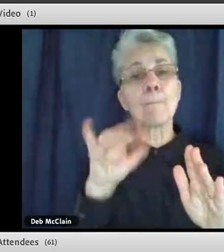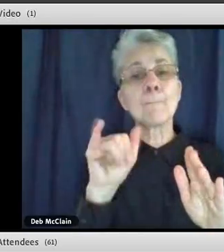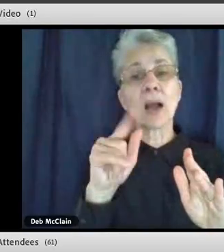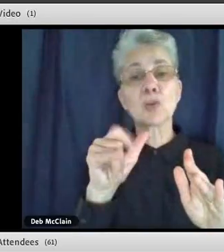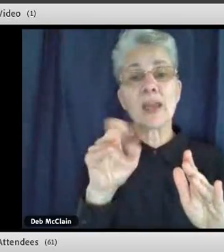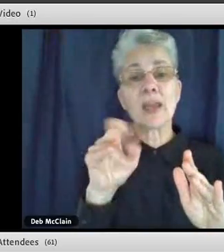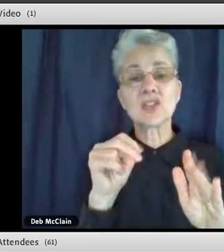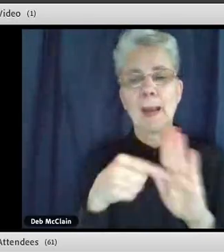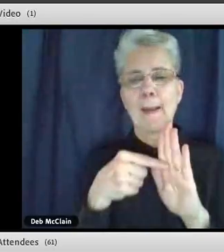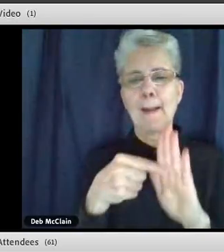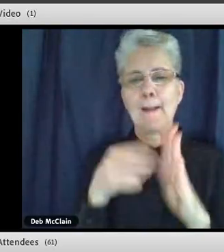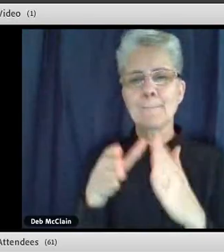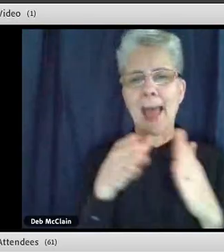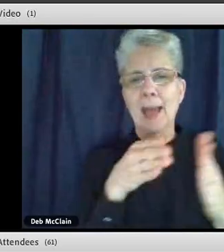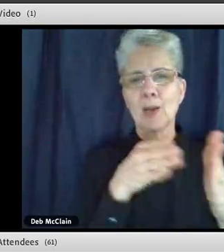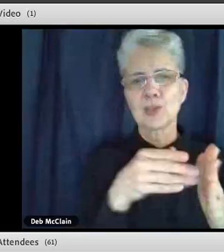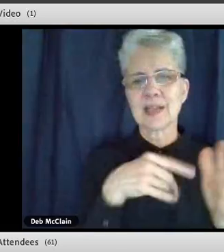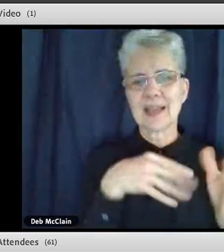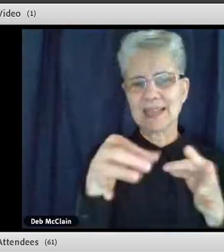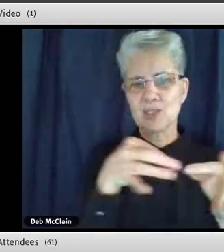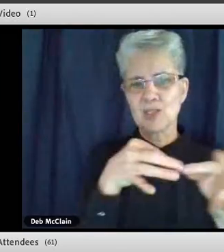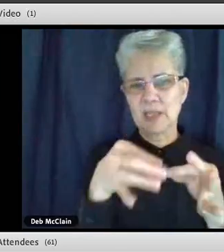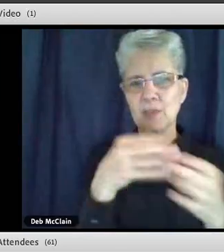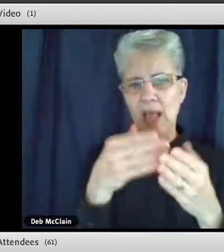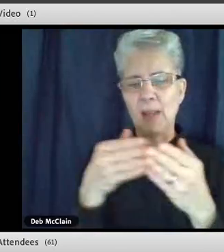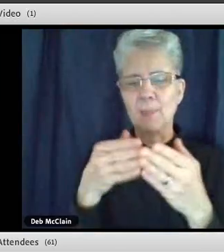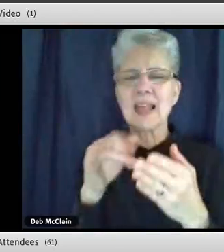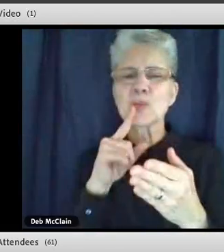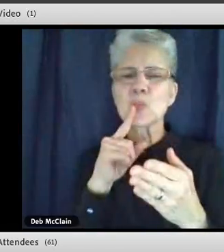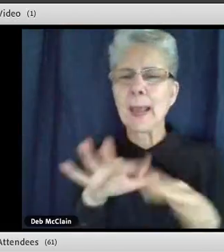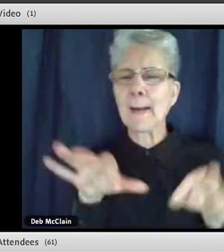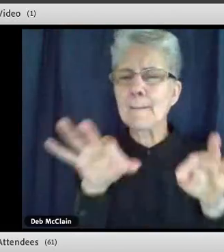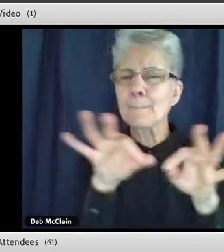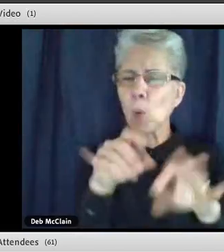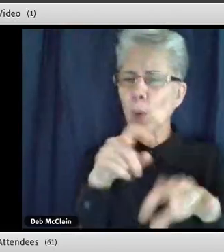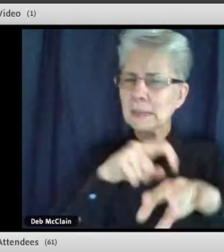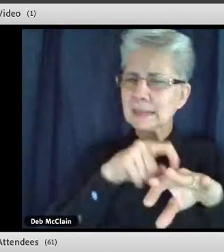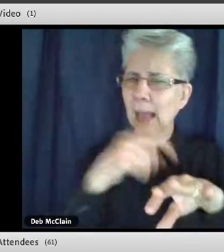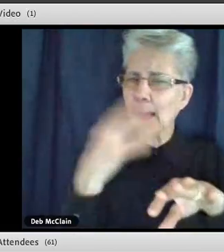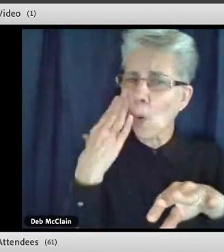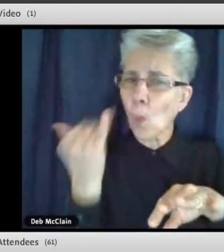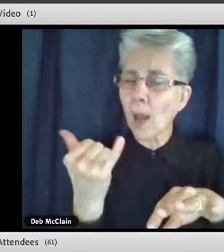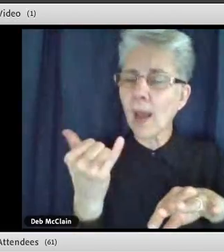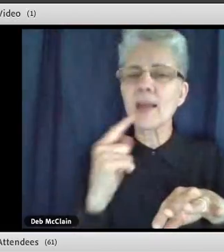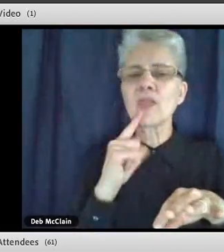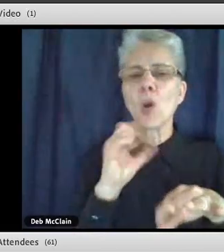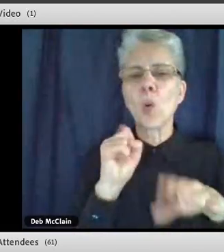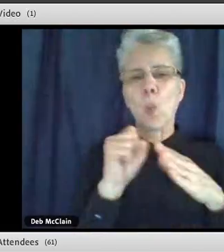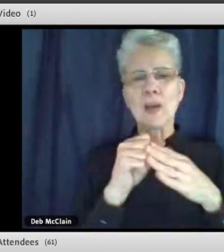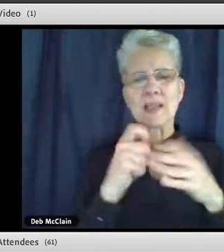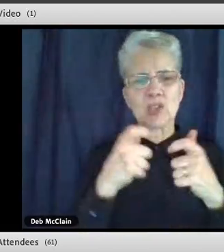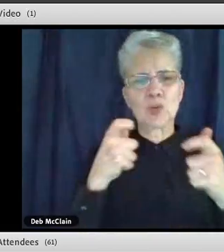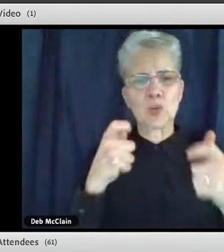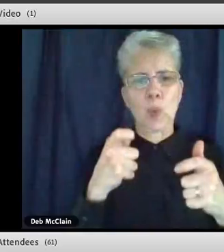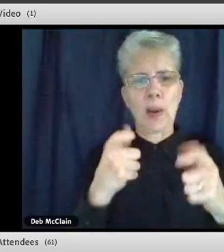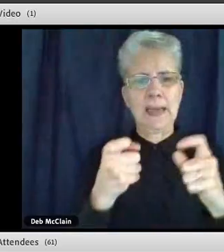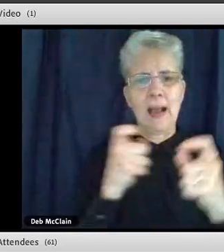distinguish the elements. And this was really important at the time just because there was this great uptick in the number